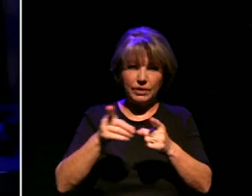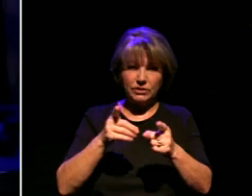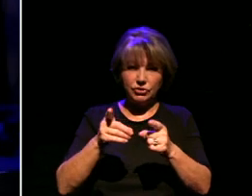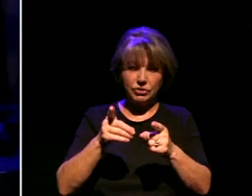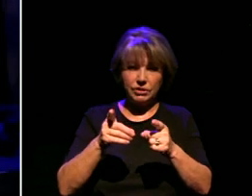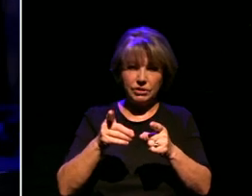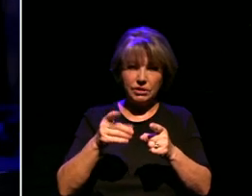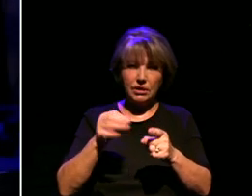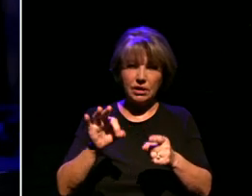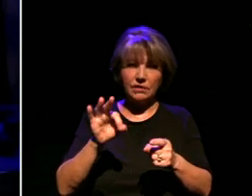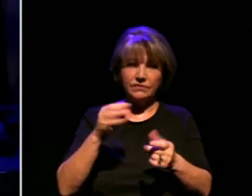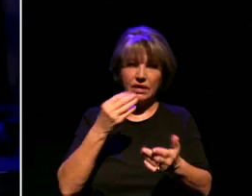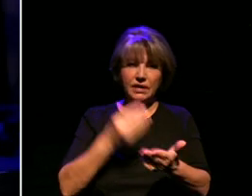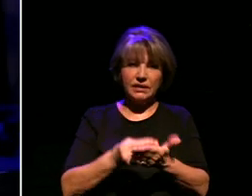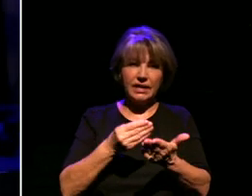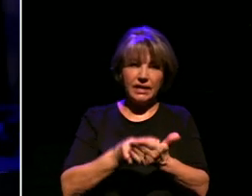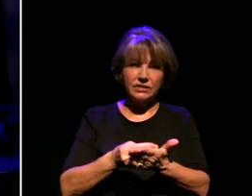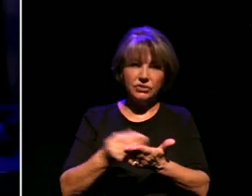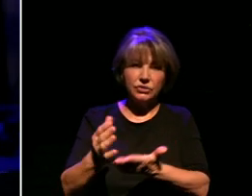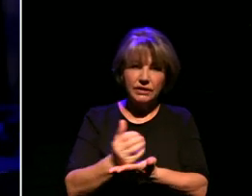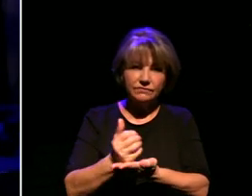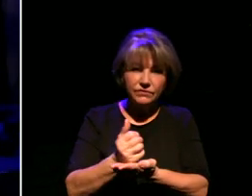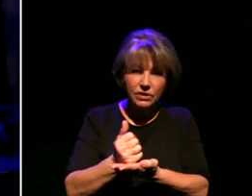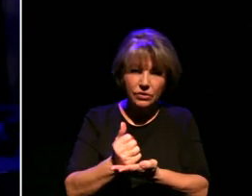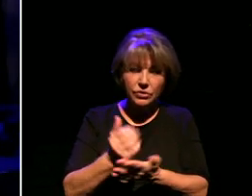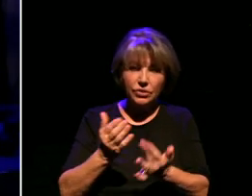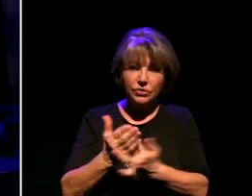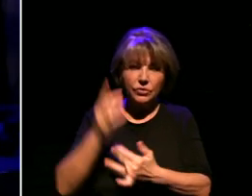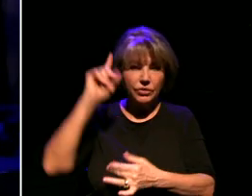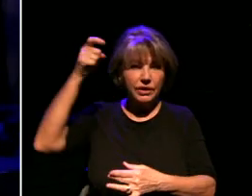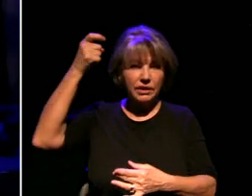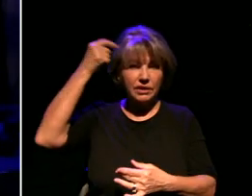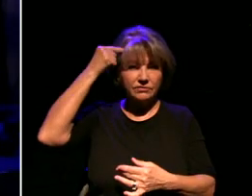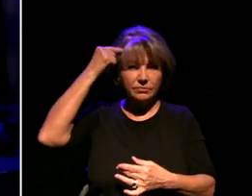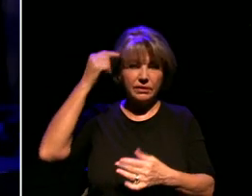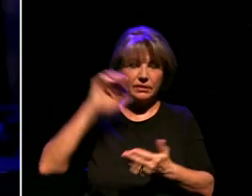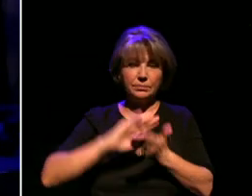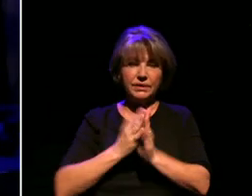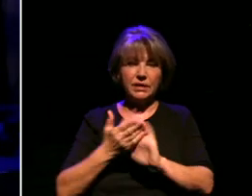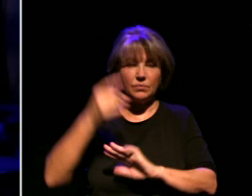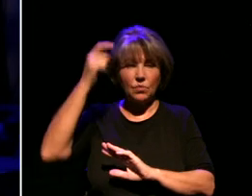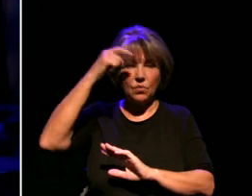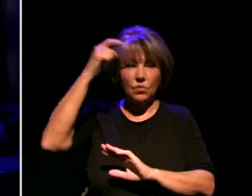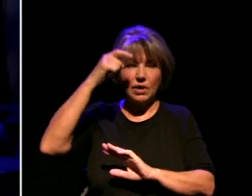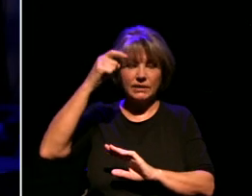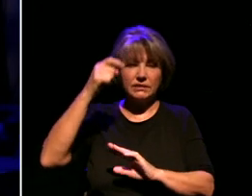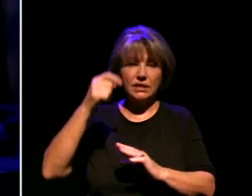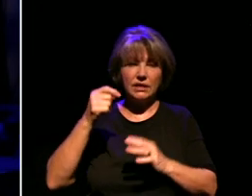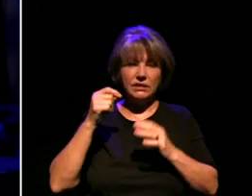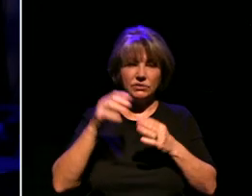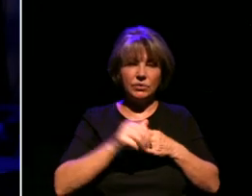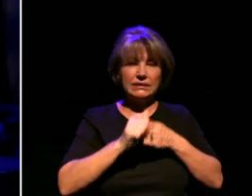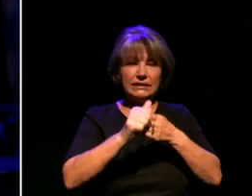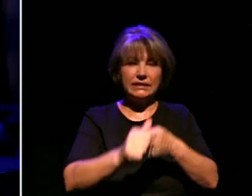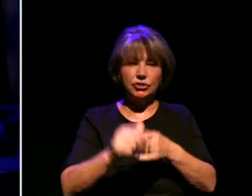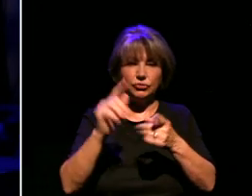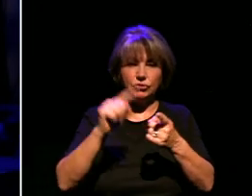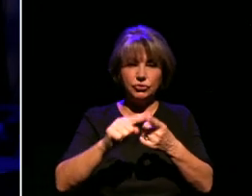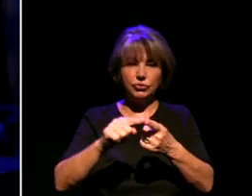cash or inflow that, God has given you through our government and be wise with it so that it leads you to joy